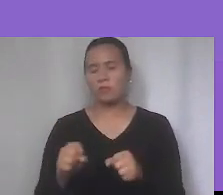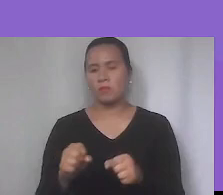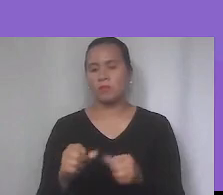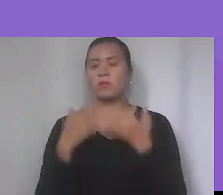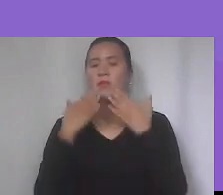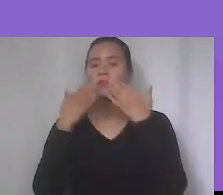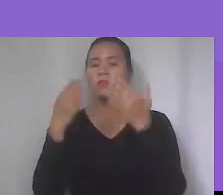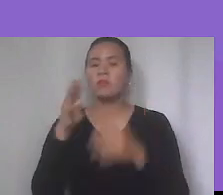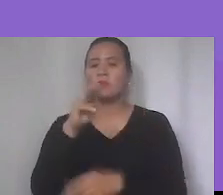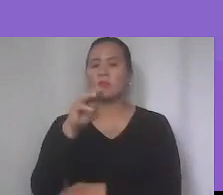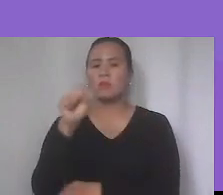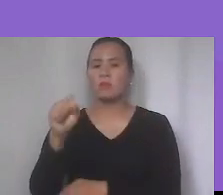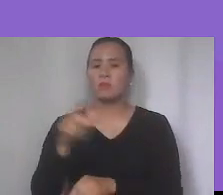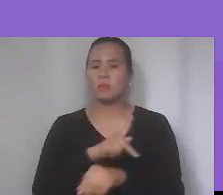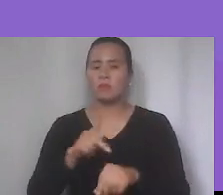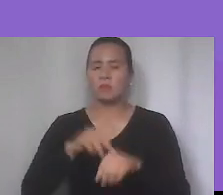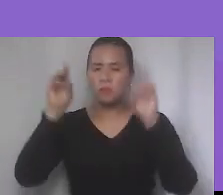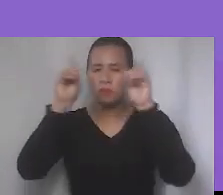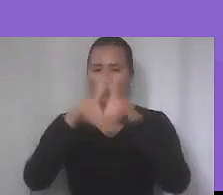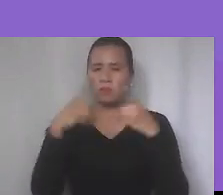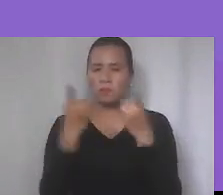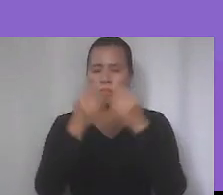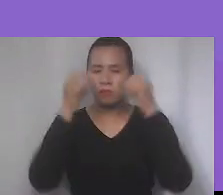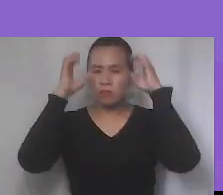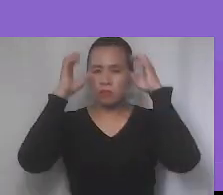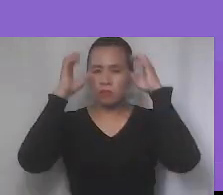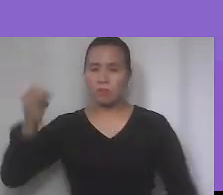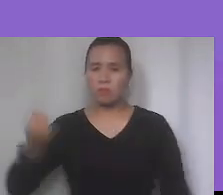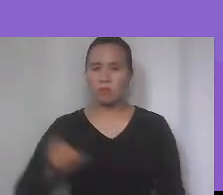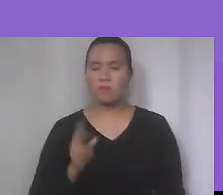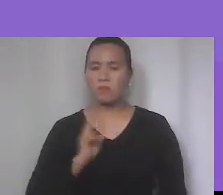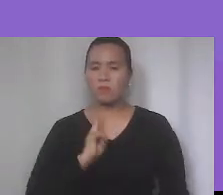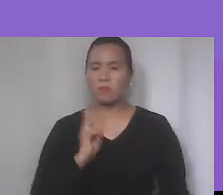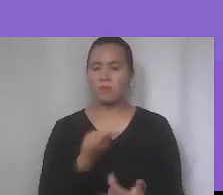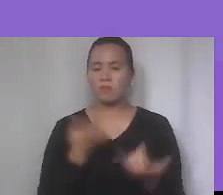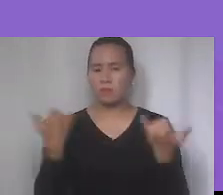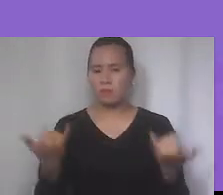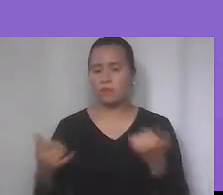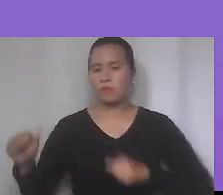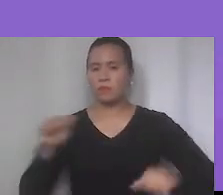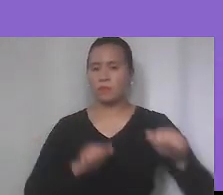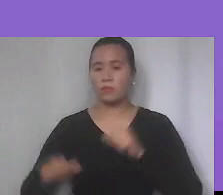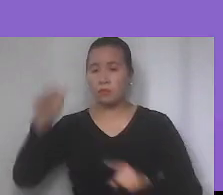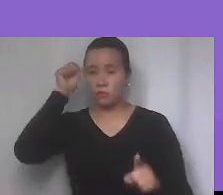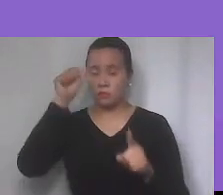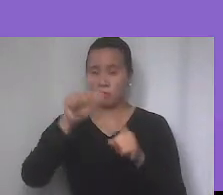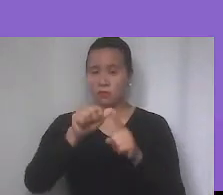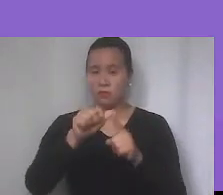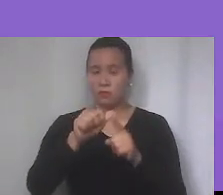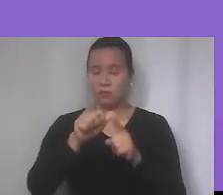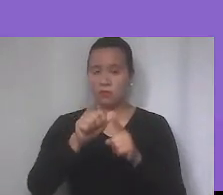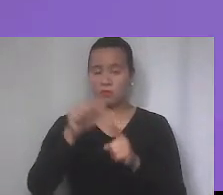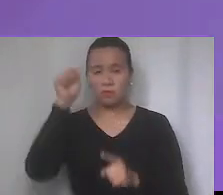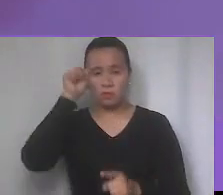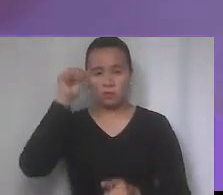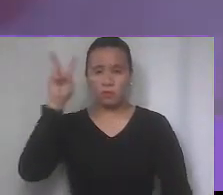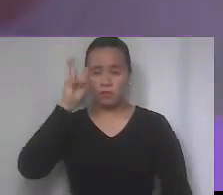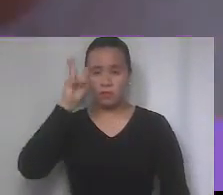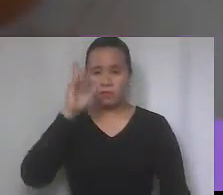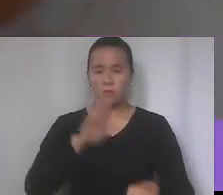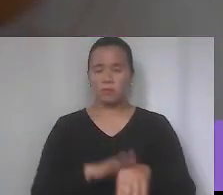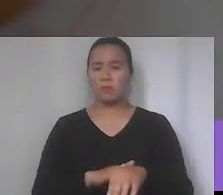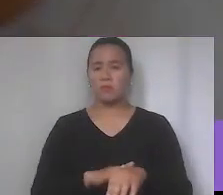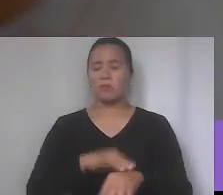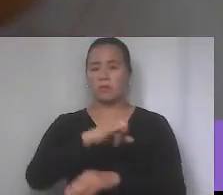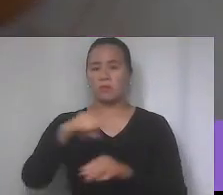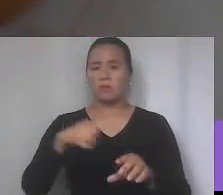Development Solutions. First, we'd like to thank Microsoft Philippines and the Department of Education for inviting us to this